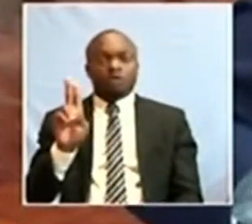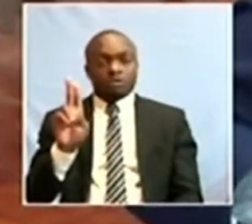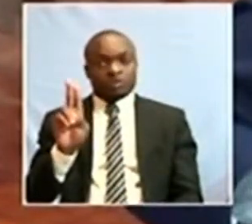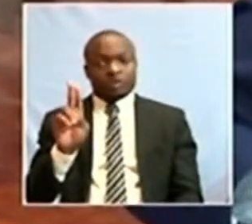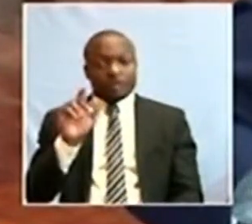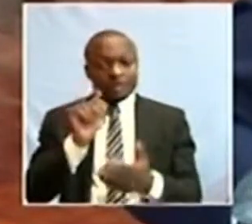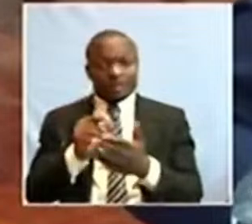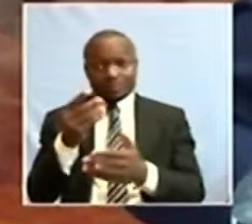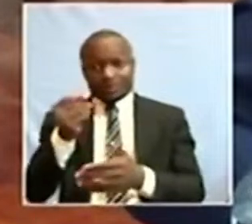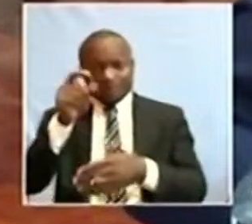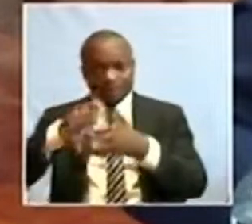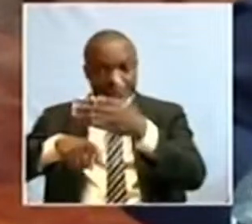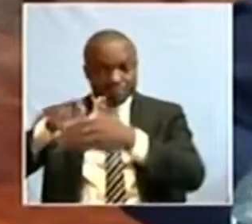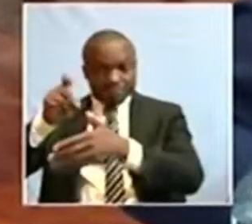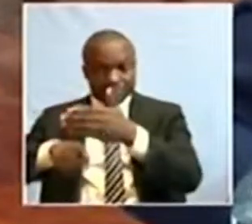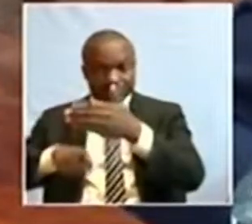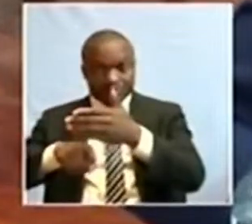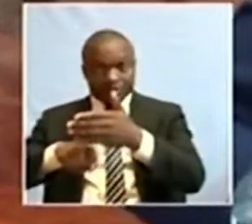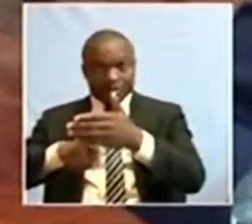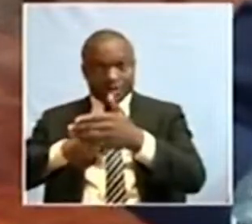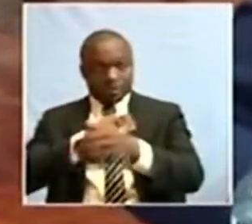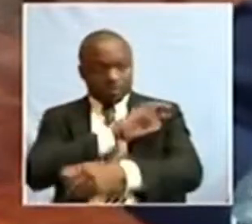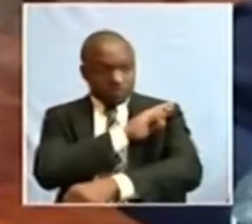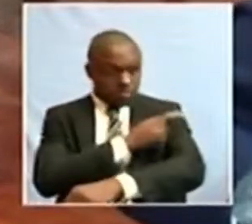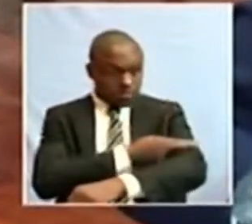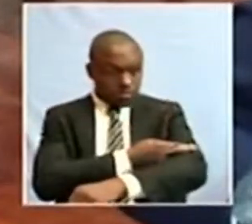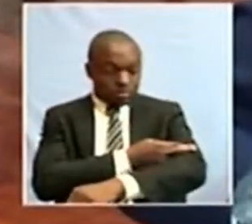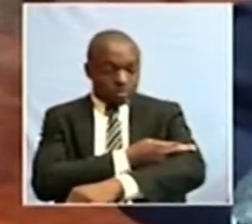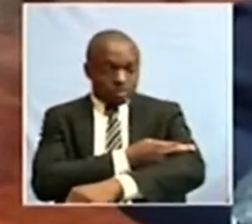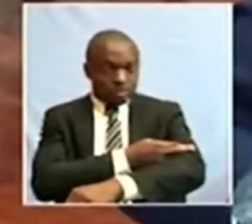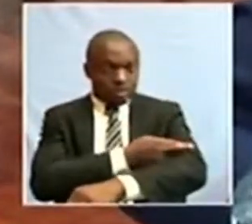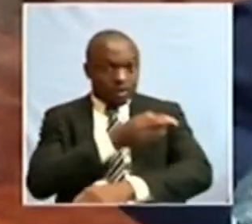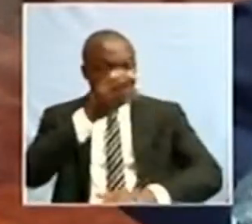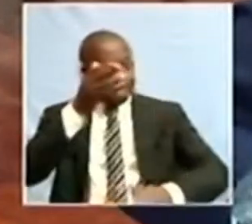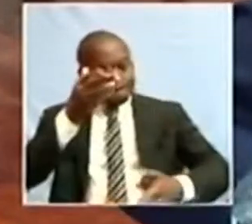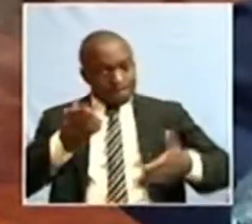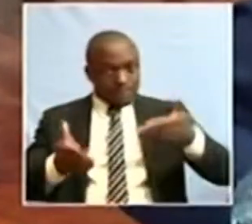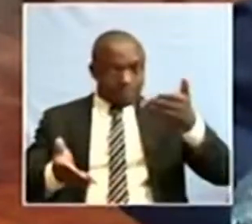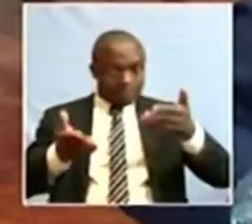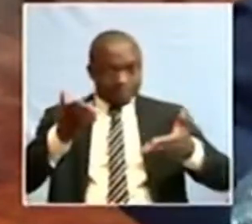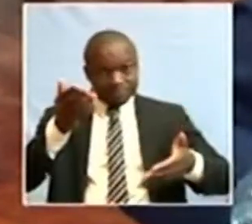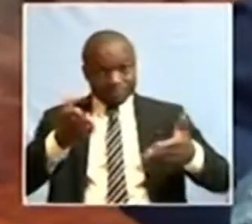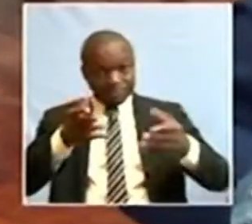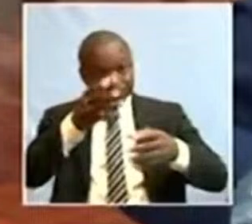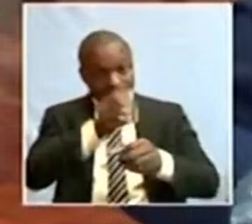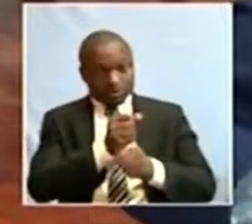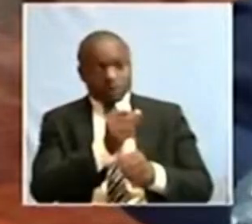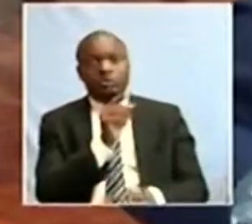being deducted at source. So when we compare, we got those